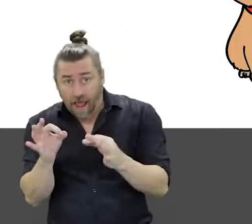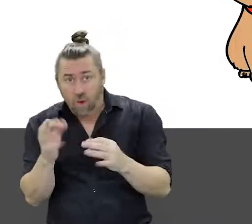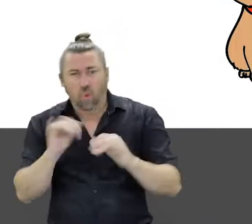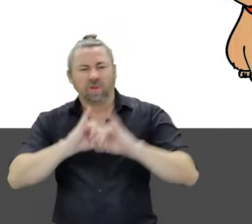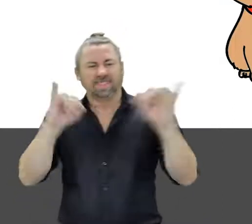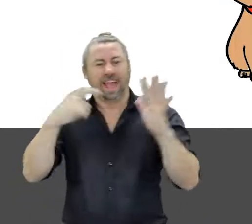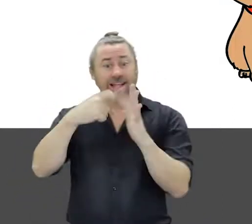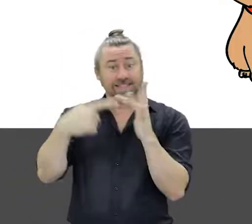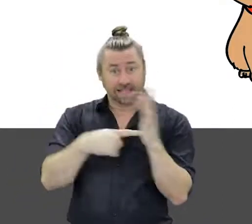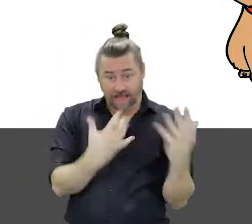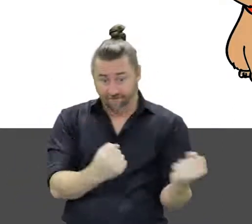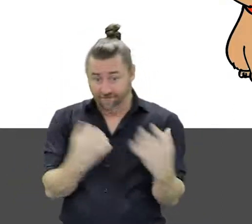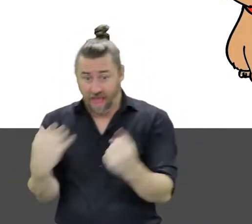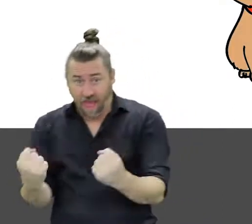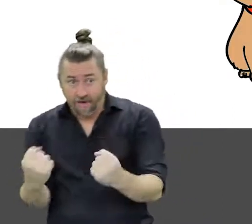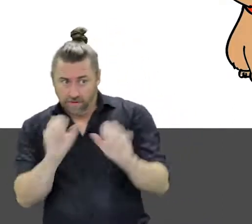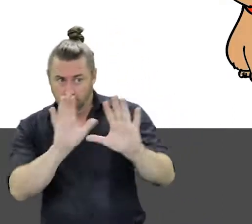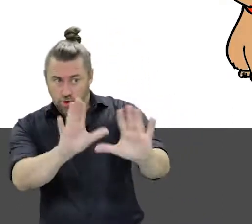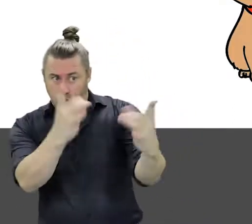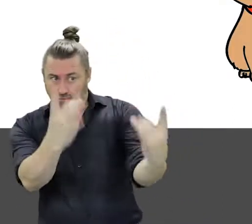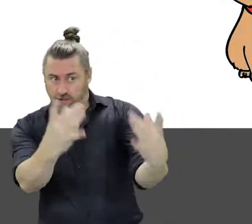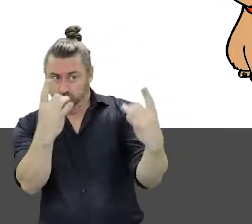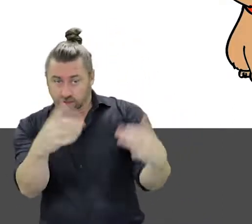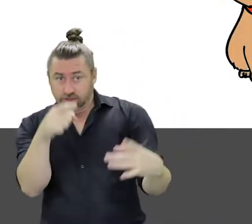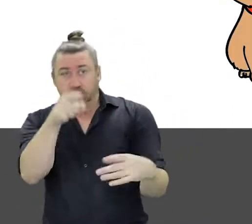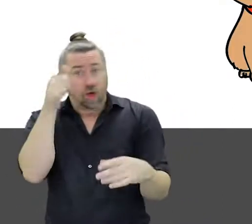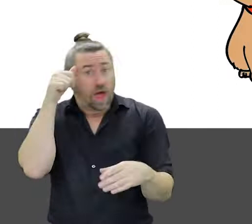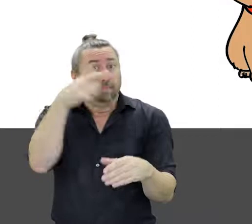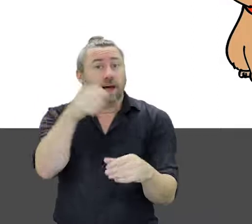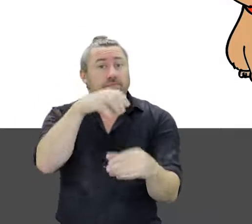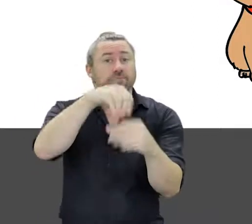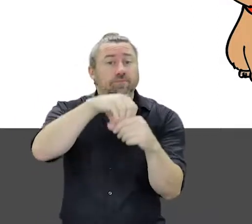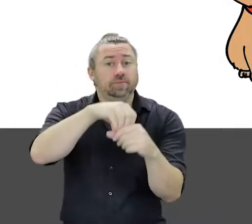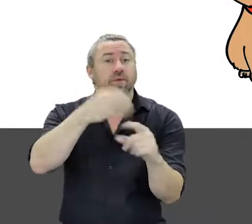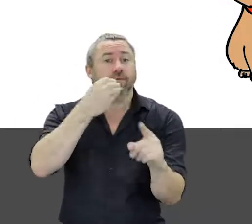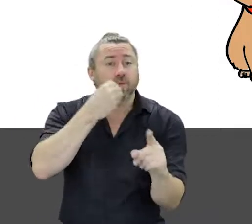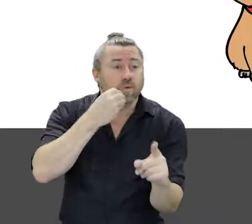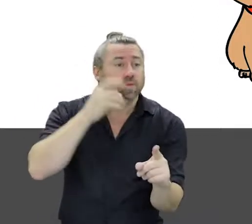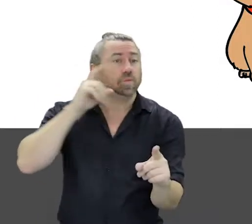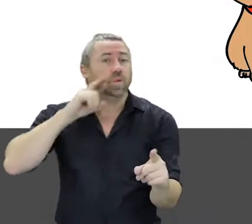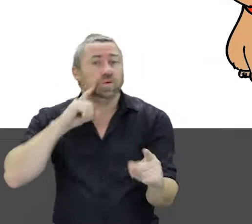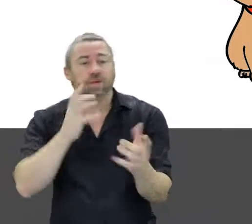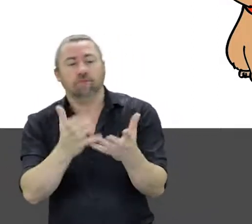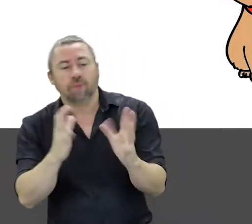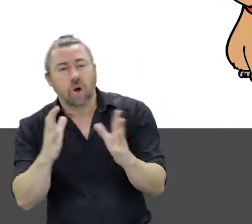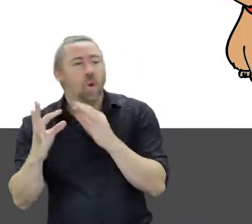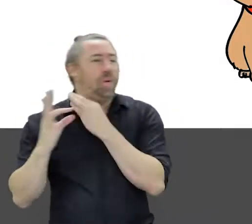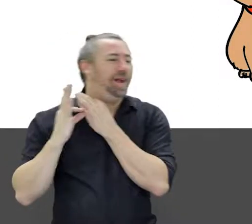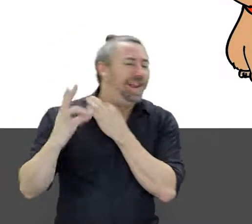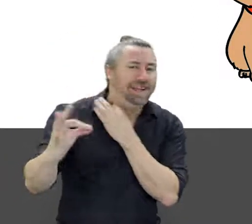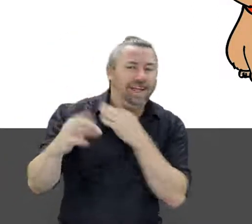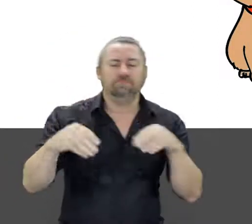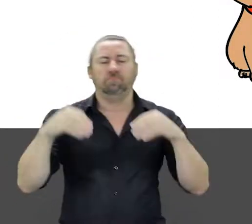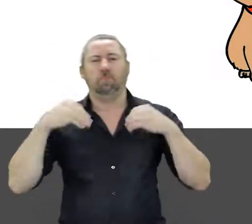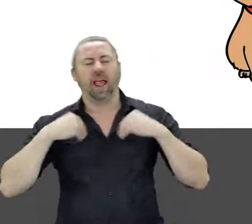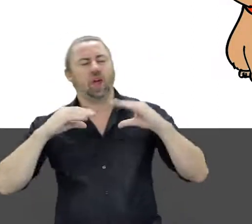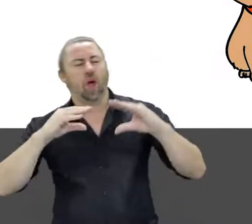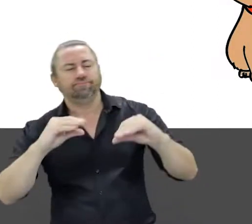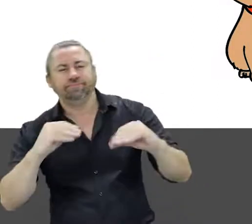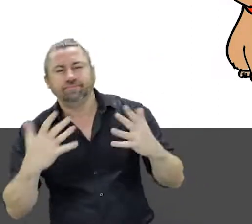place? Does it include food, water, bowls, leads, blankets and bedding, medication,